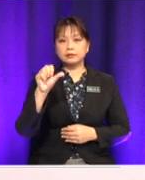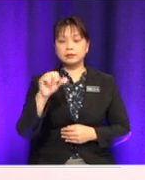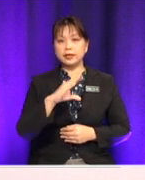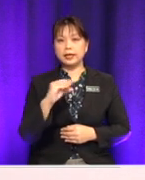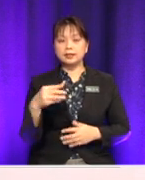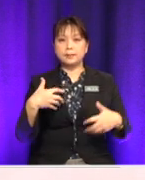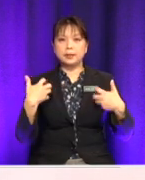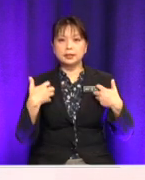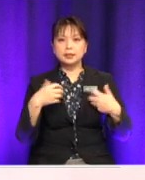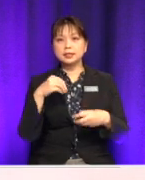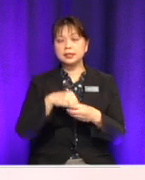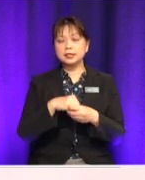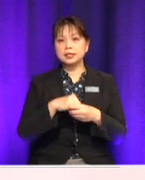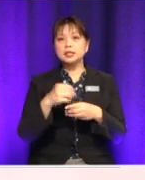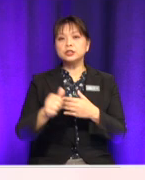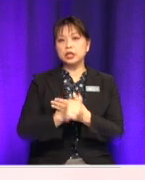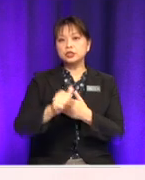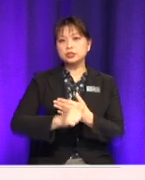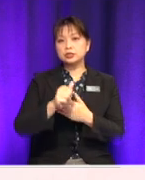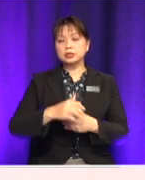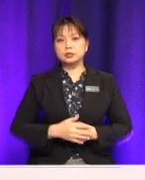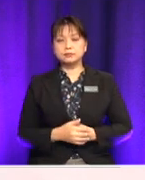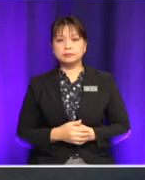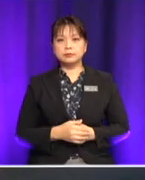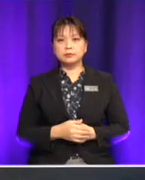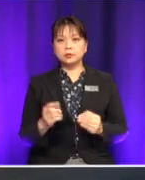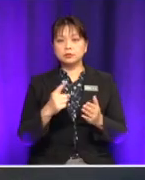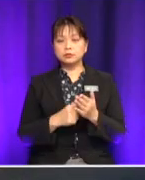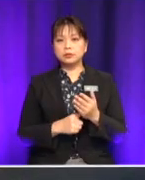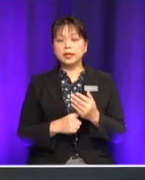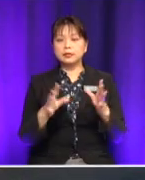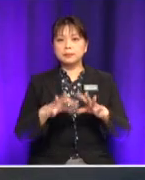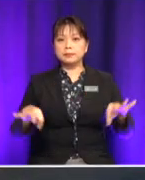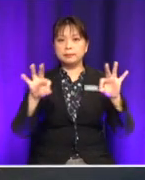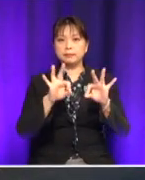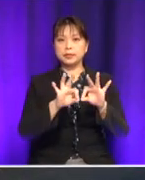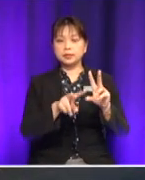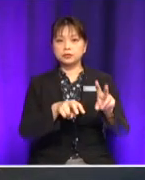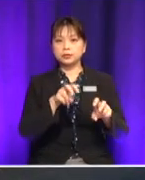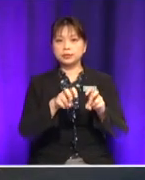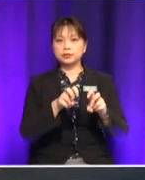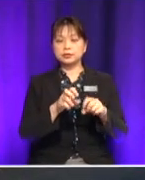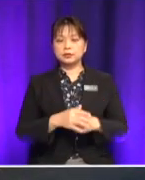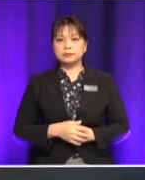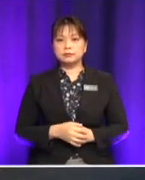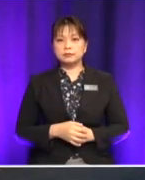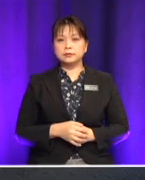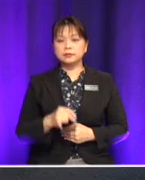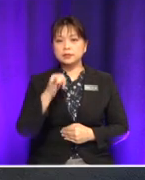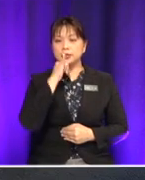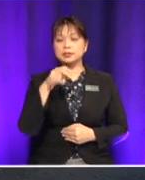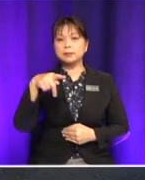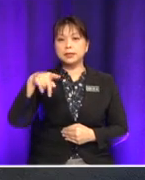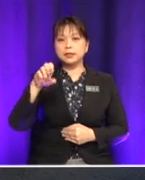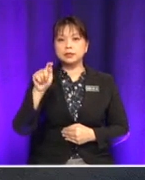is endangered. One of the main tourist attractions in Malaysia is definitely the Petronas Twin Towers in